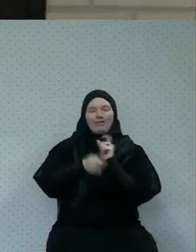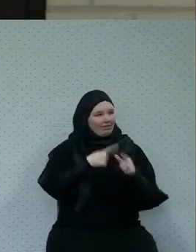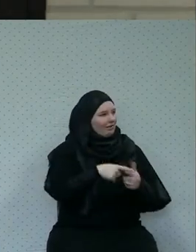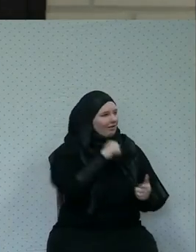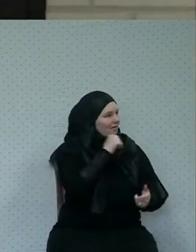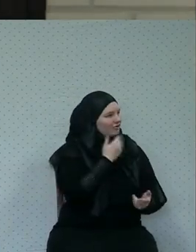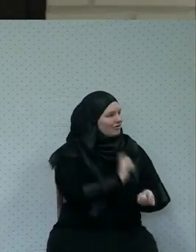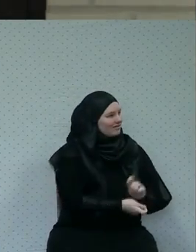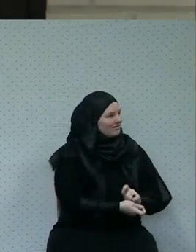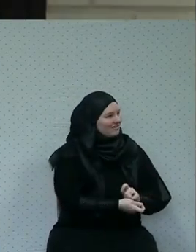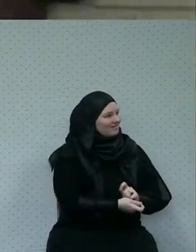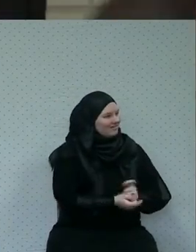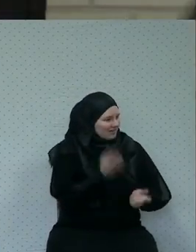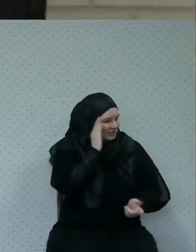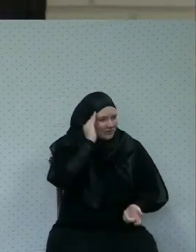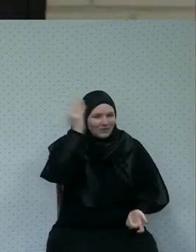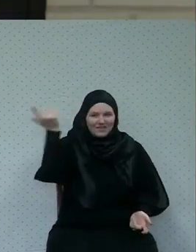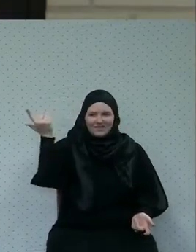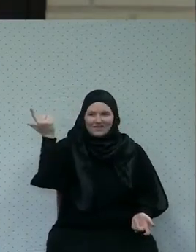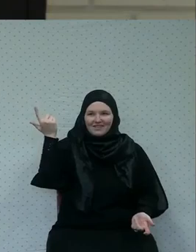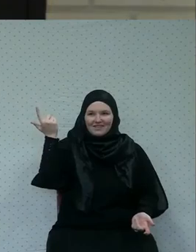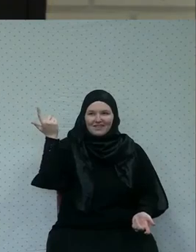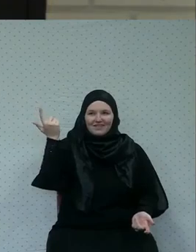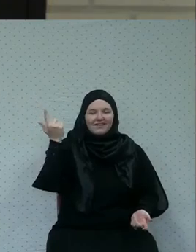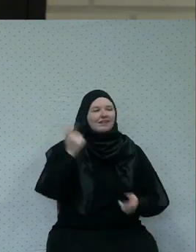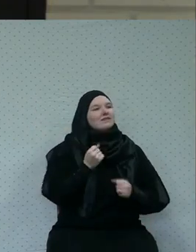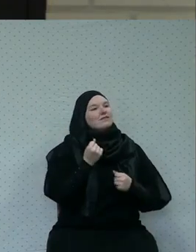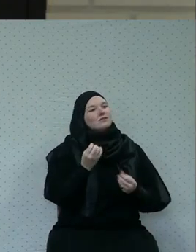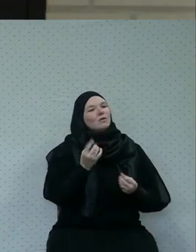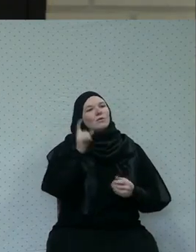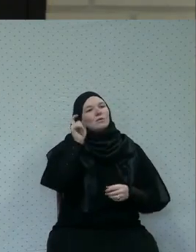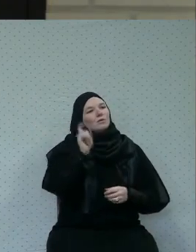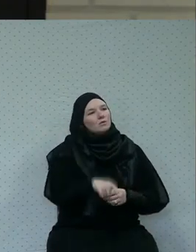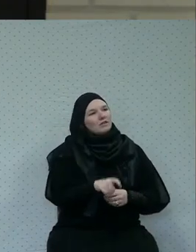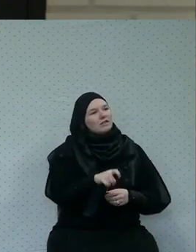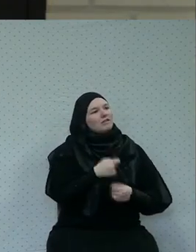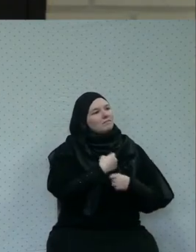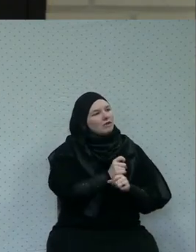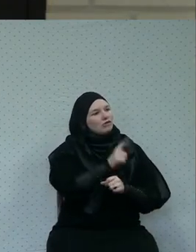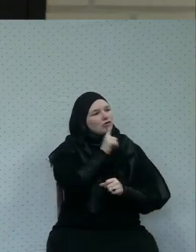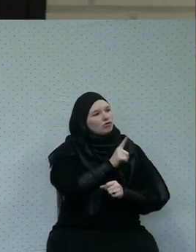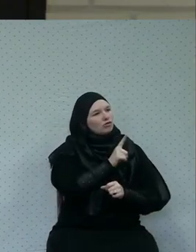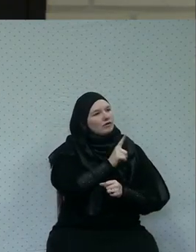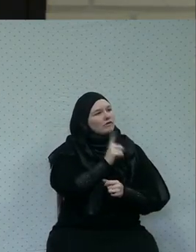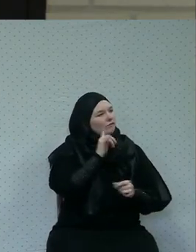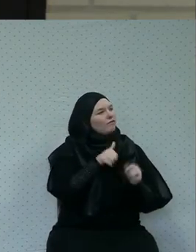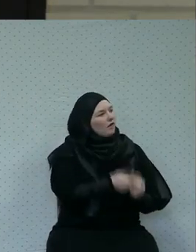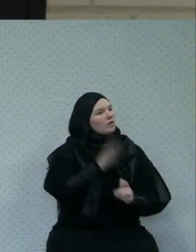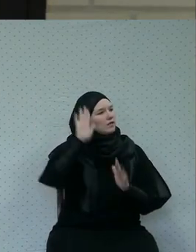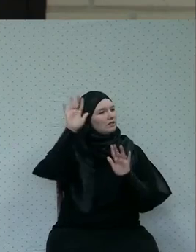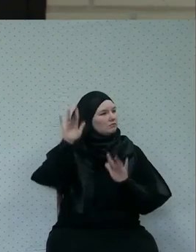without intention, you're always re-accepted, re-admitted to the fold of the mercy of Allah subhanahu wa